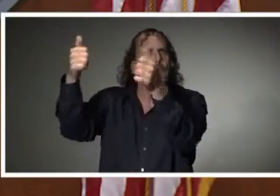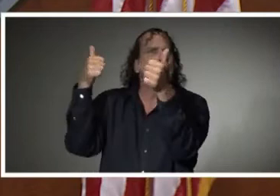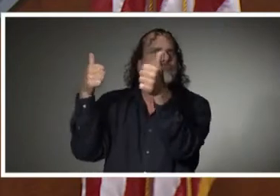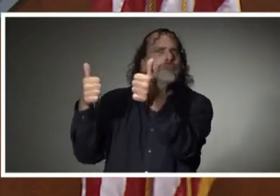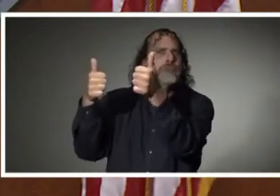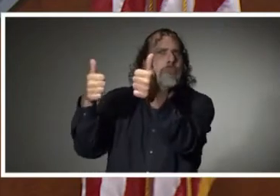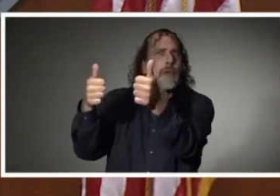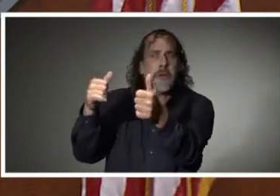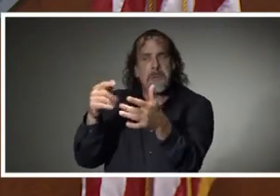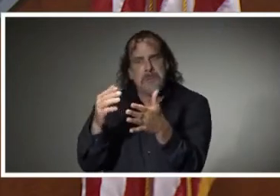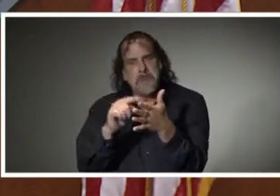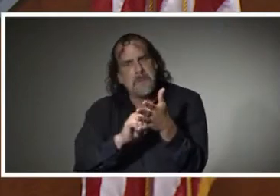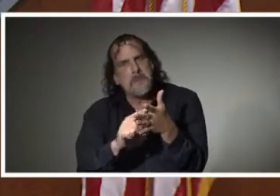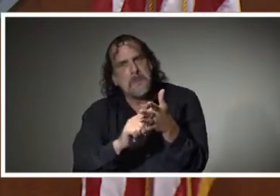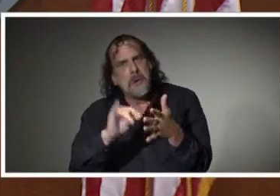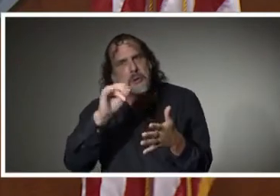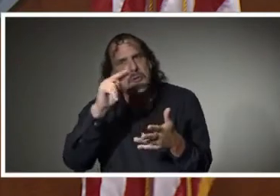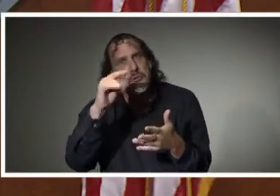for the first part of June.